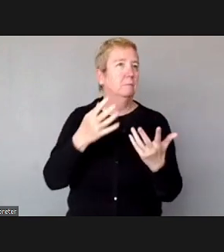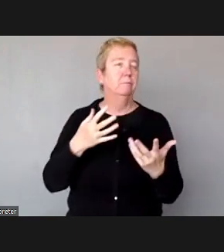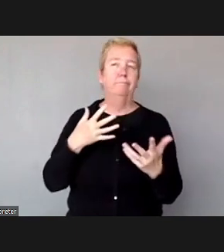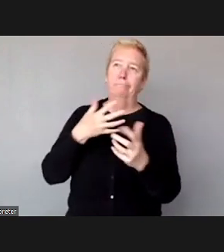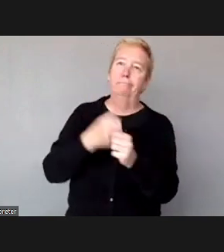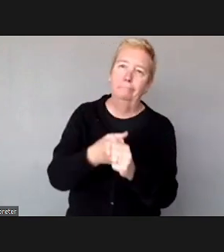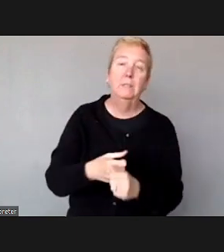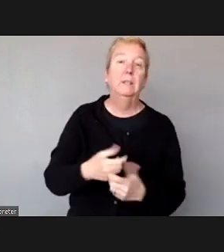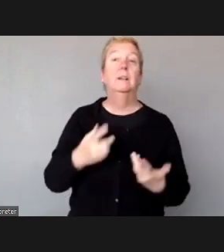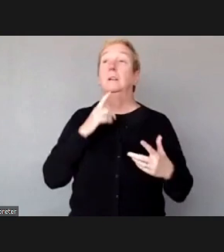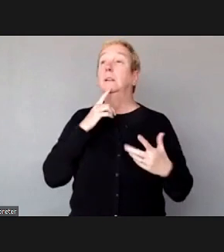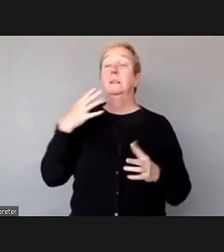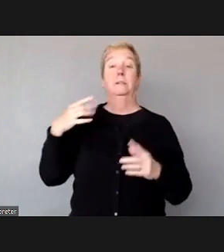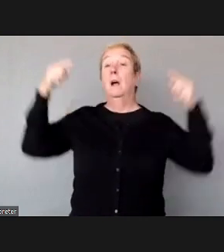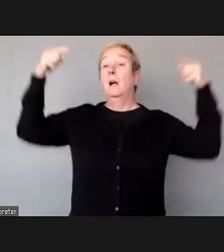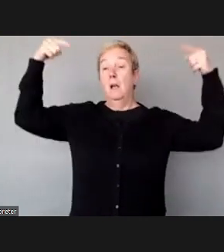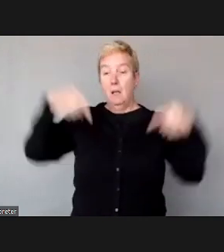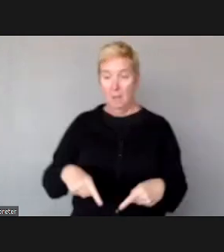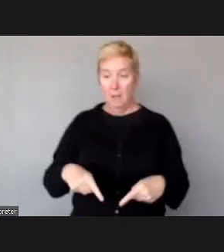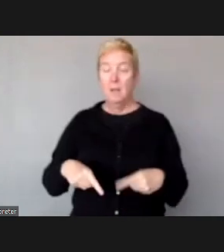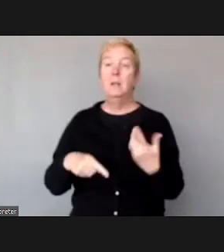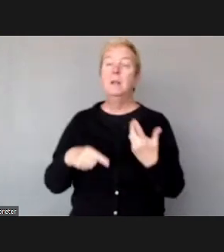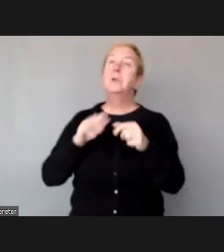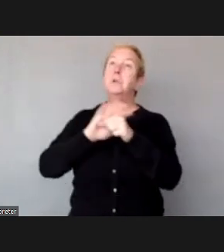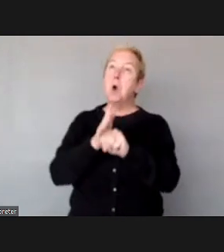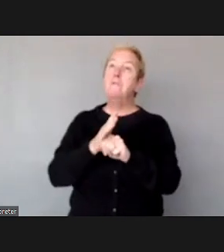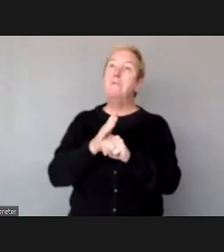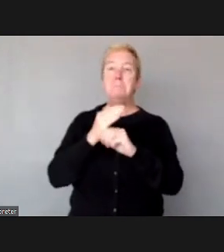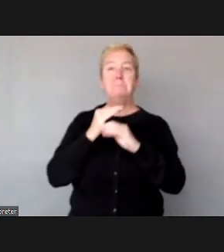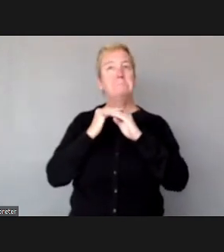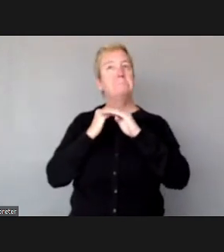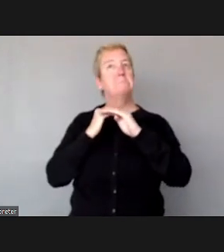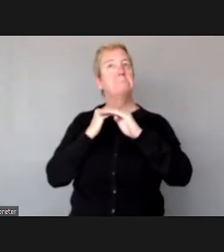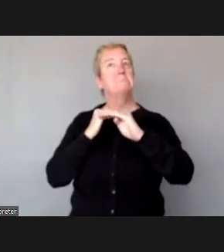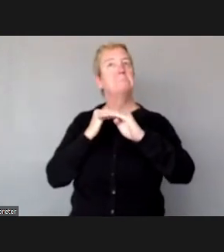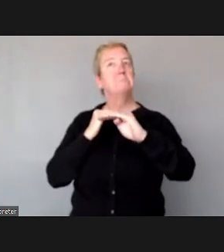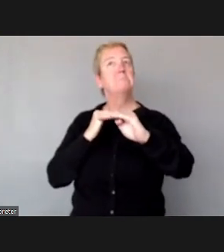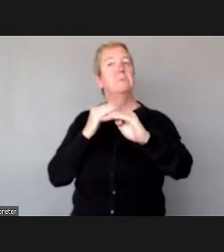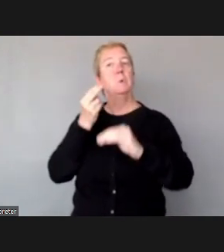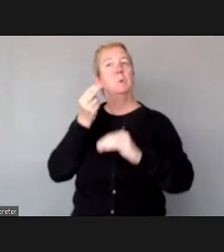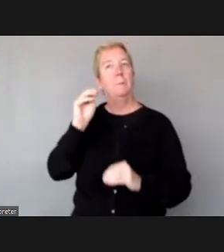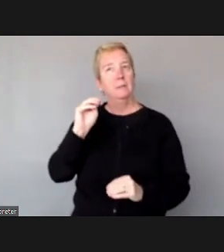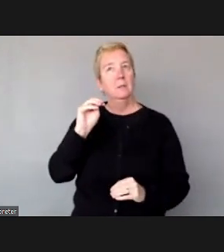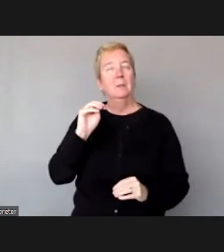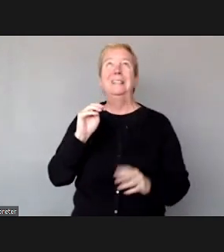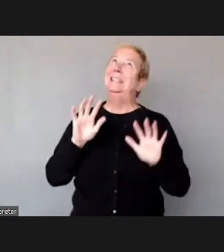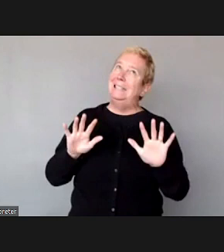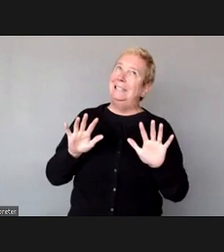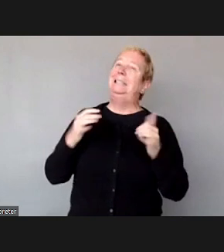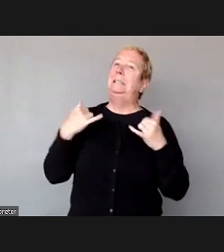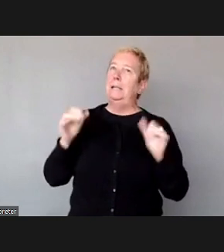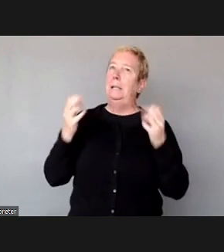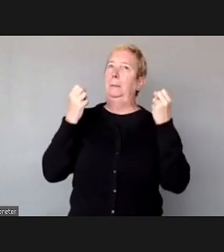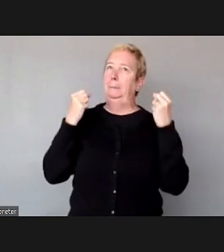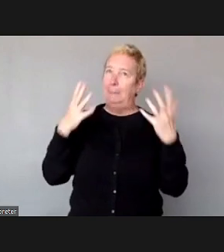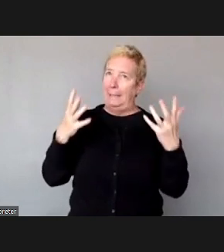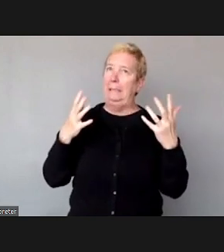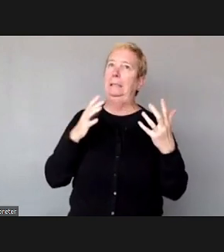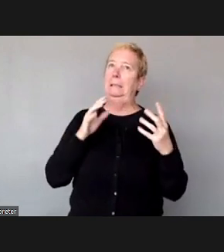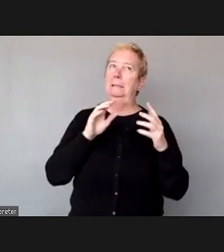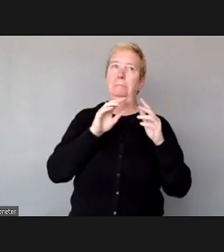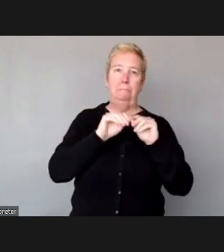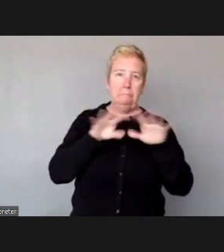summary is that COVID is pretty stable in the state, although we're still at a high level of cases, and monkeypox is